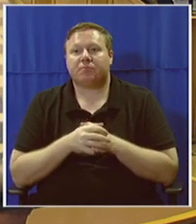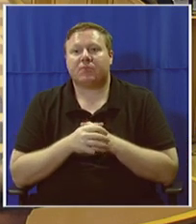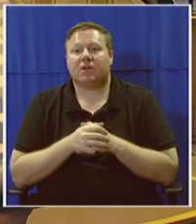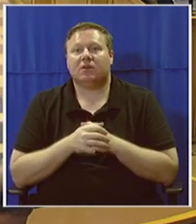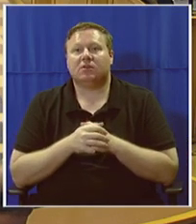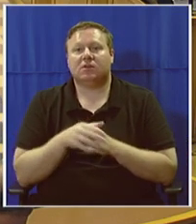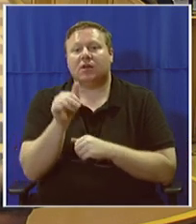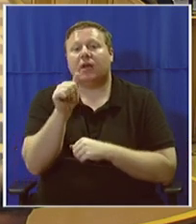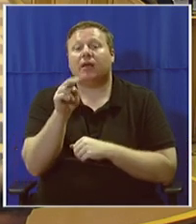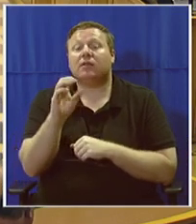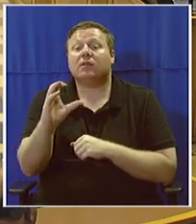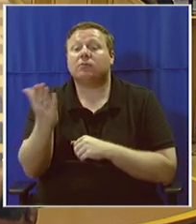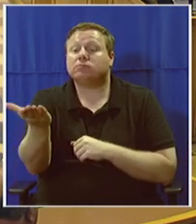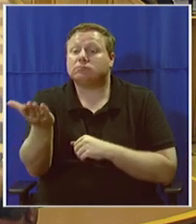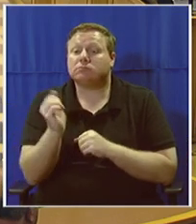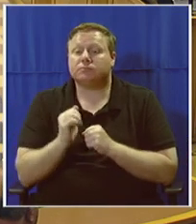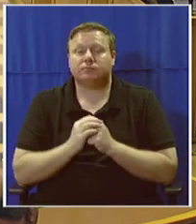The ANC.